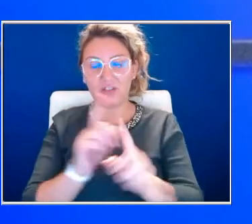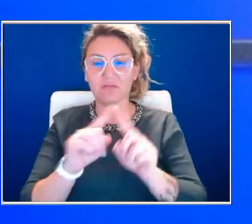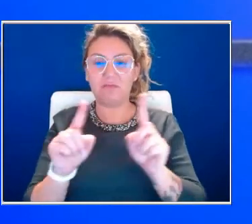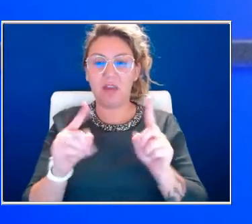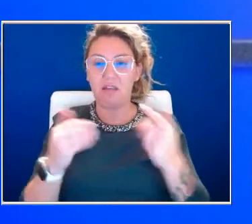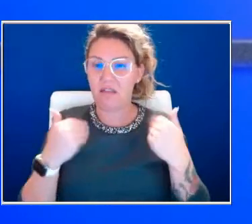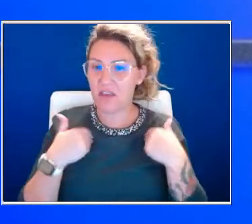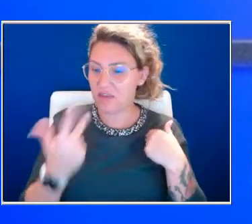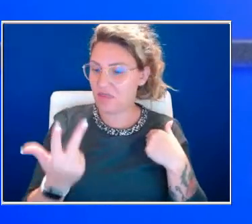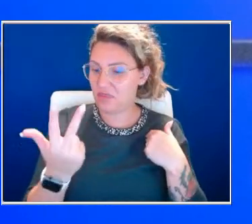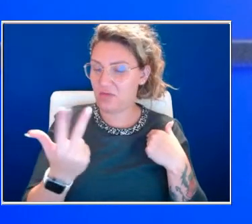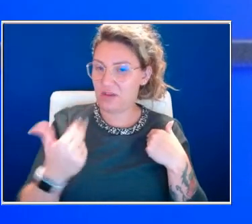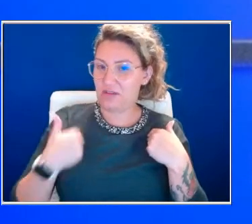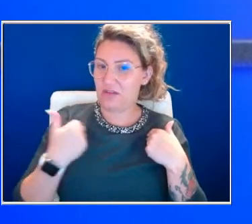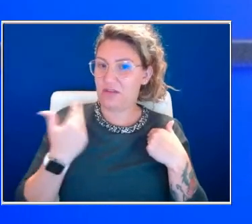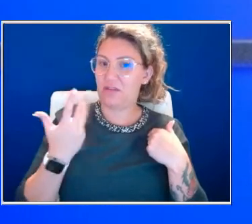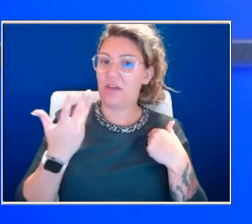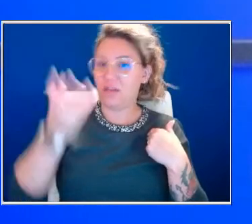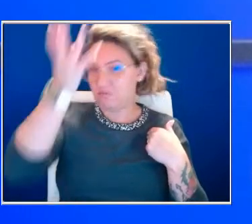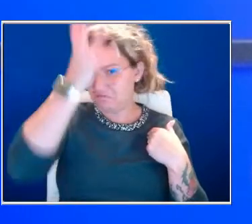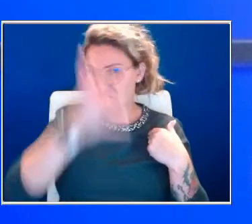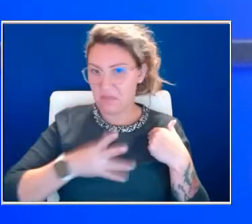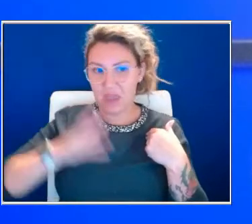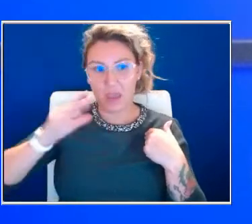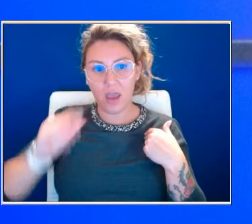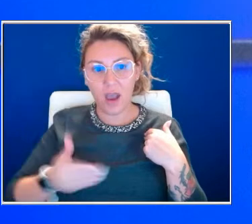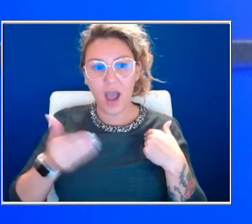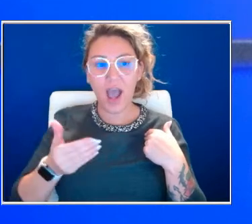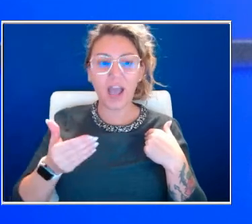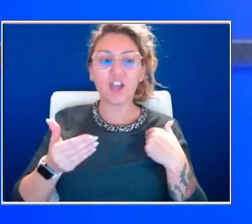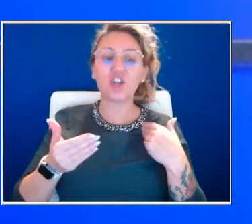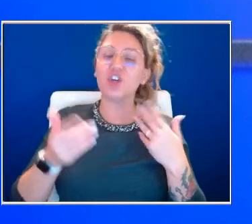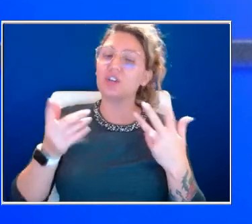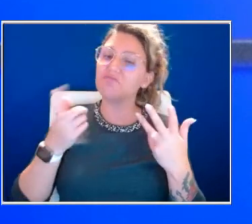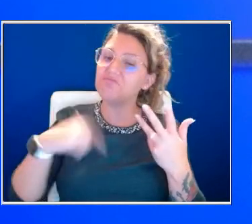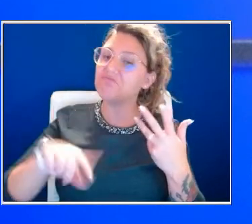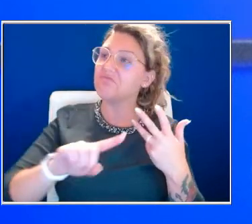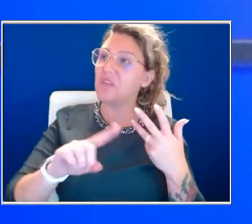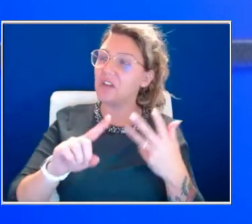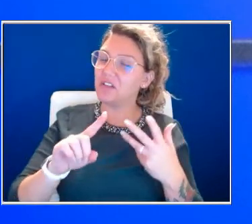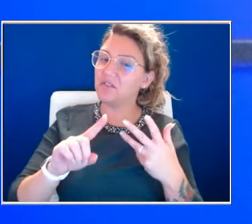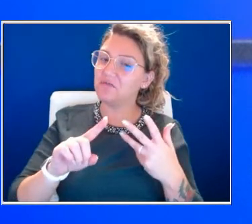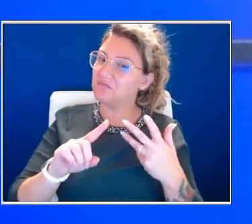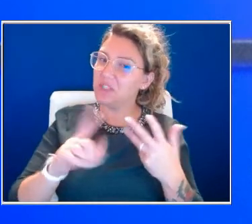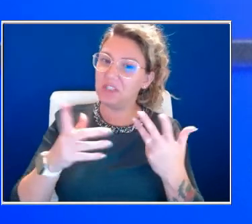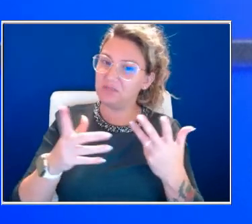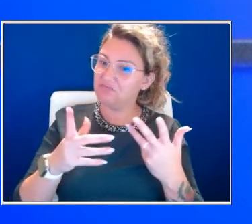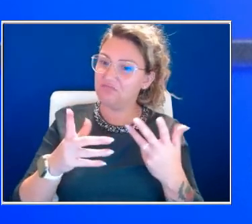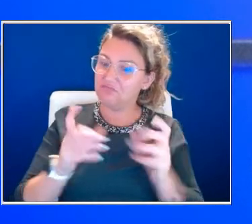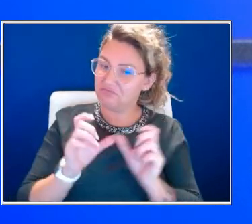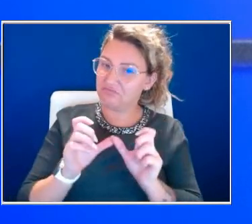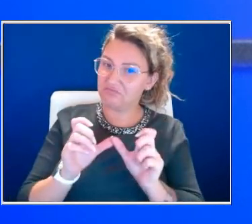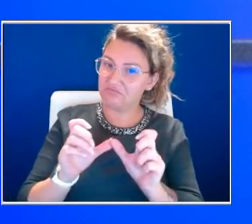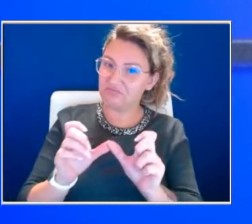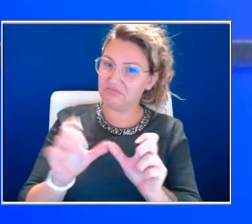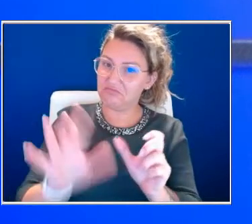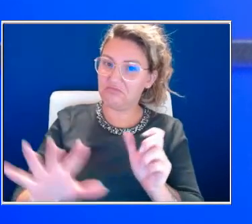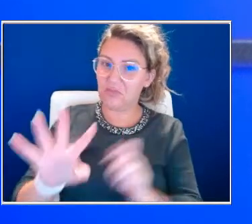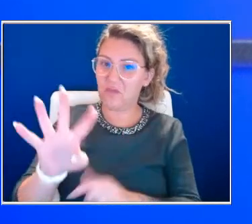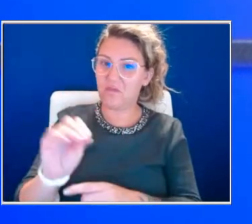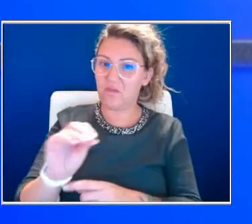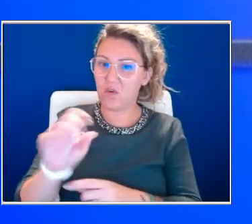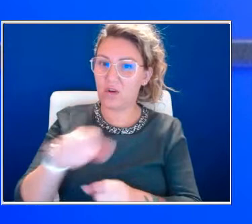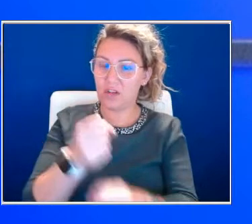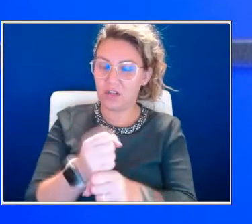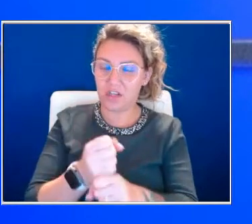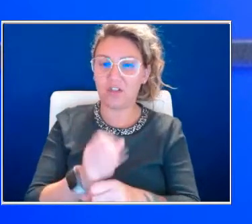young men that I hired that have been with me. Kenneth's been there 40 some odd years. Stephen was 39, he